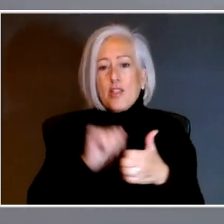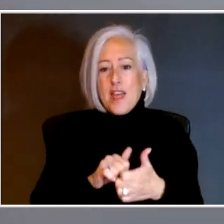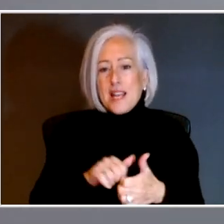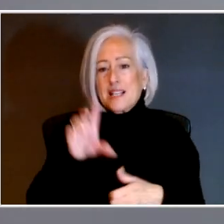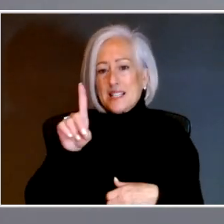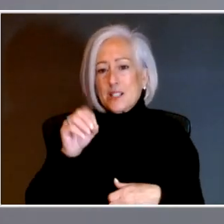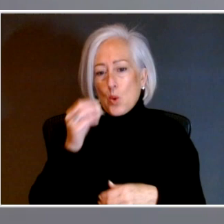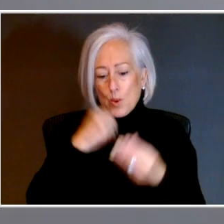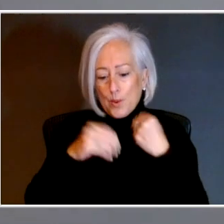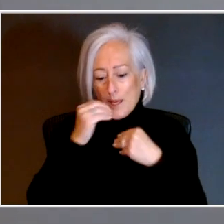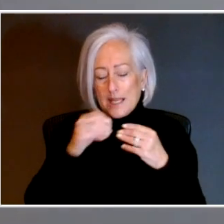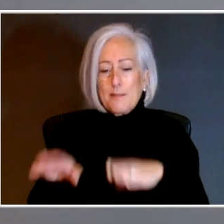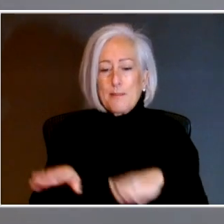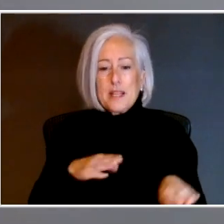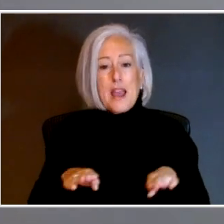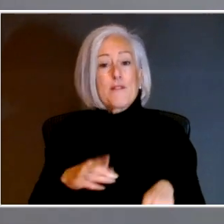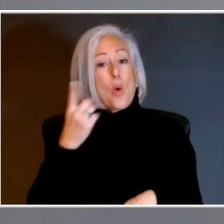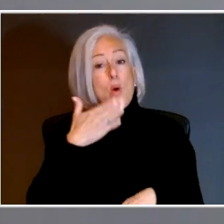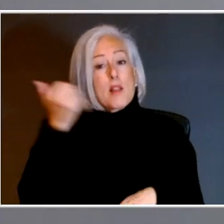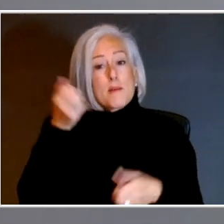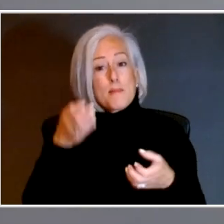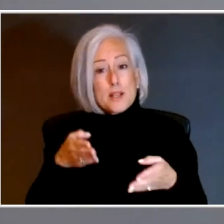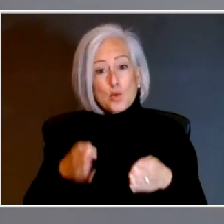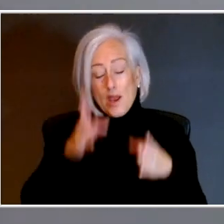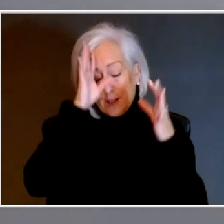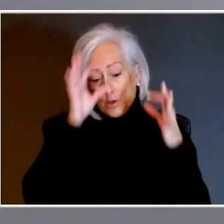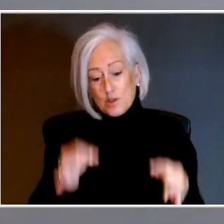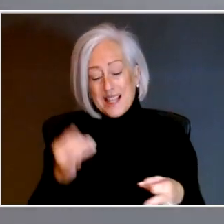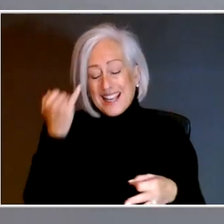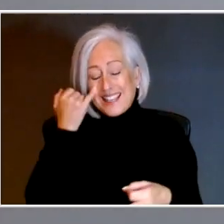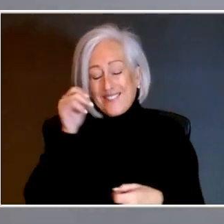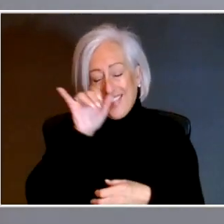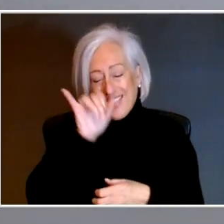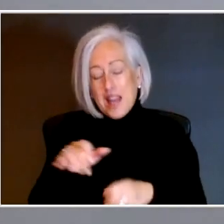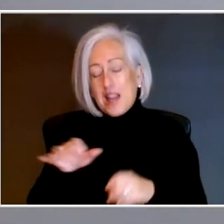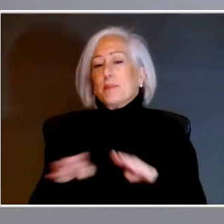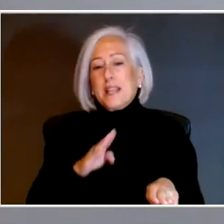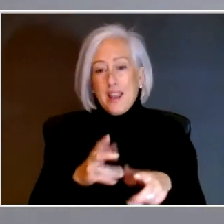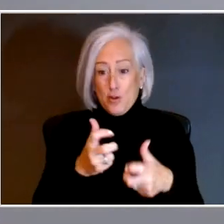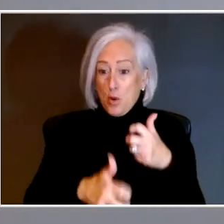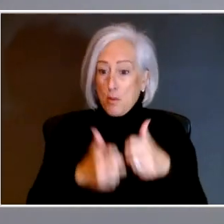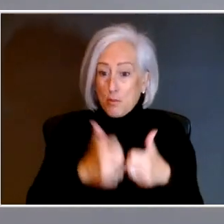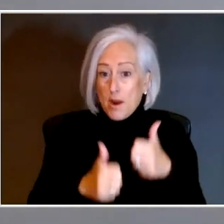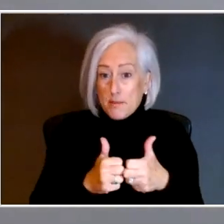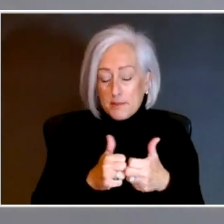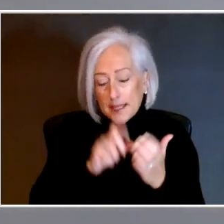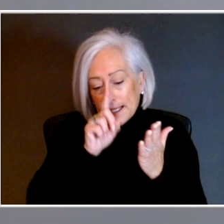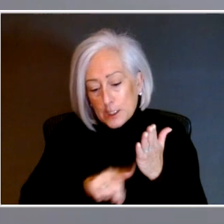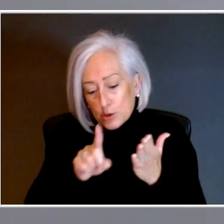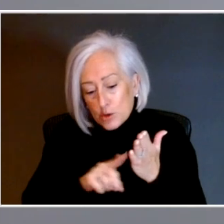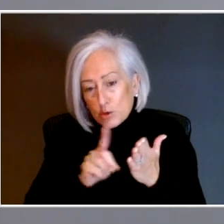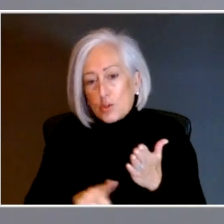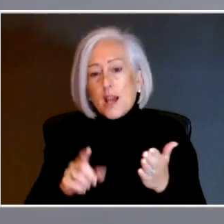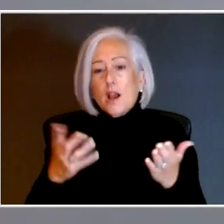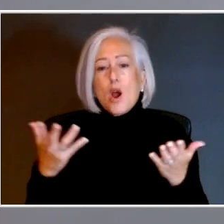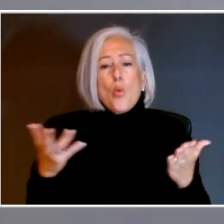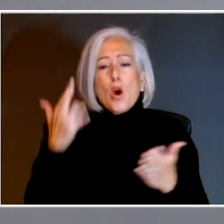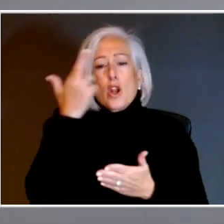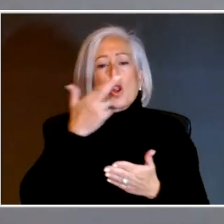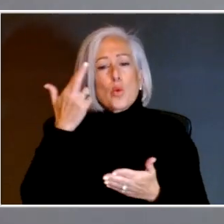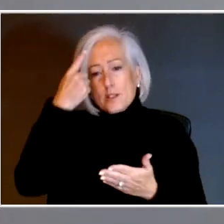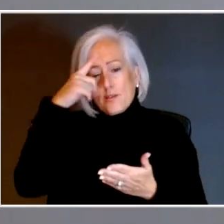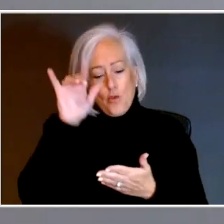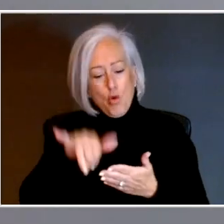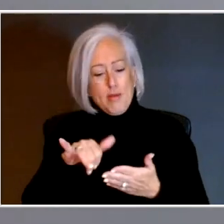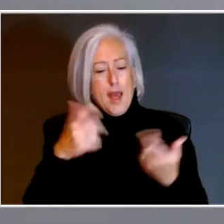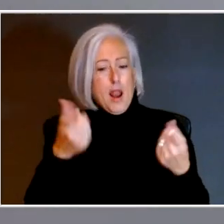behaviors. So one of the best ways to determine if that behavior is problematic is to check in with intentions behind, why